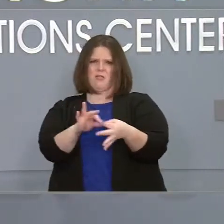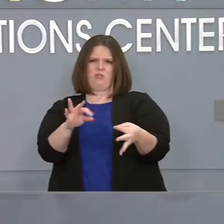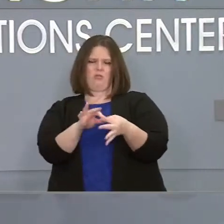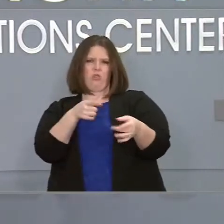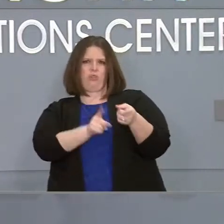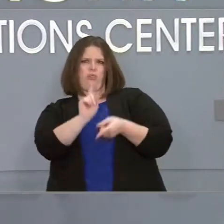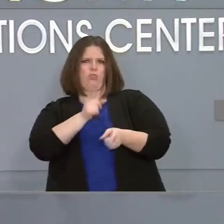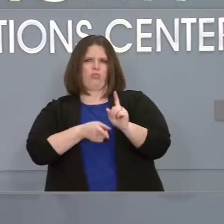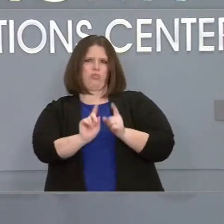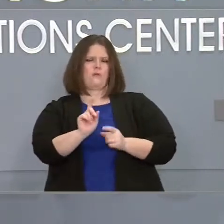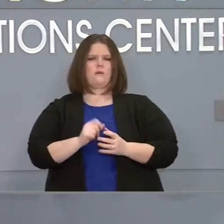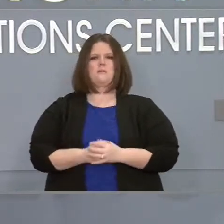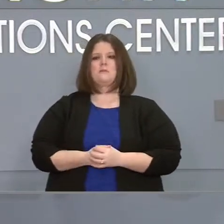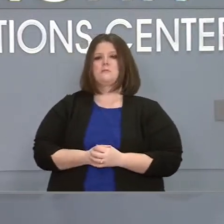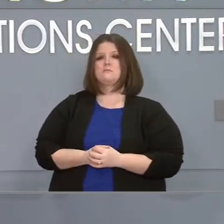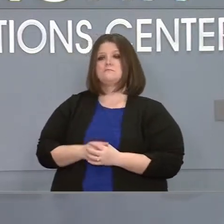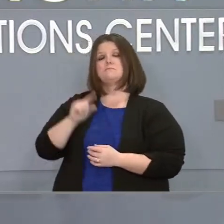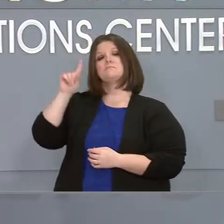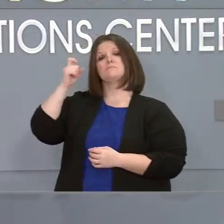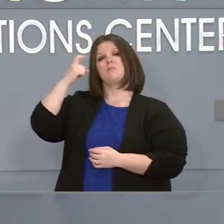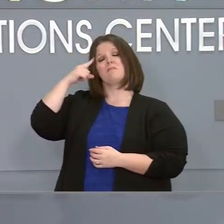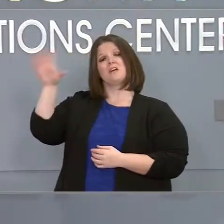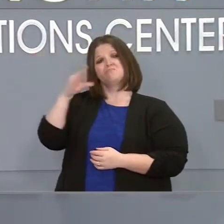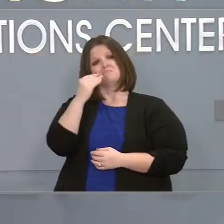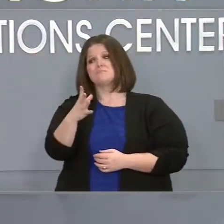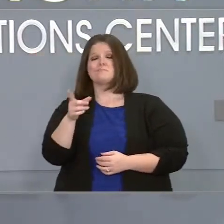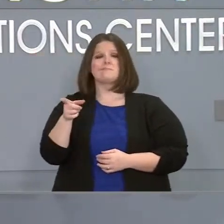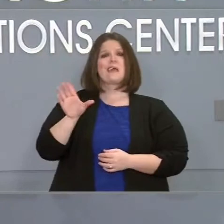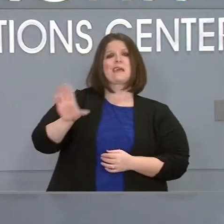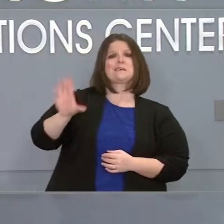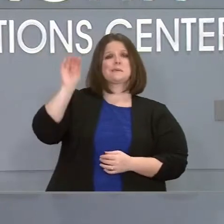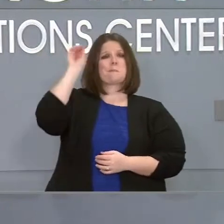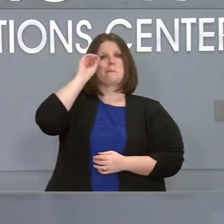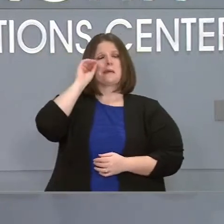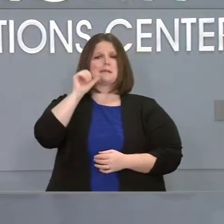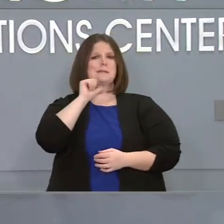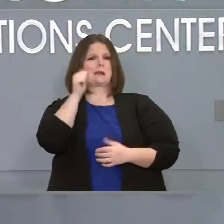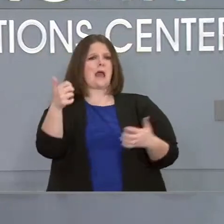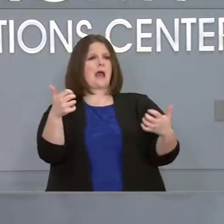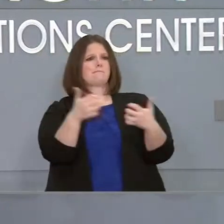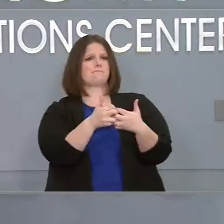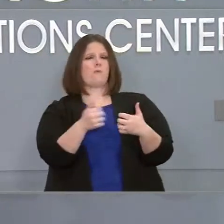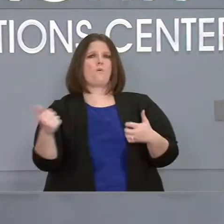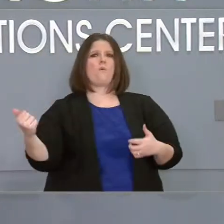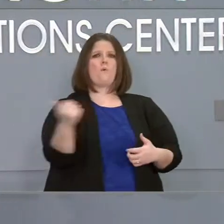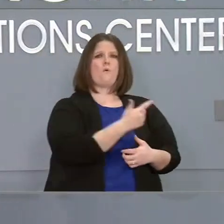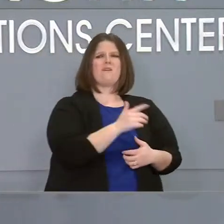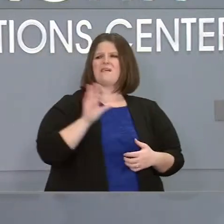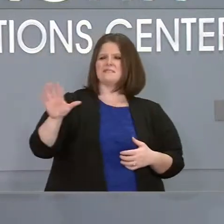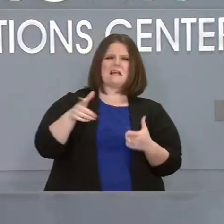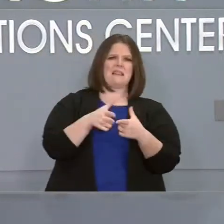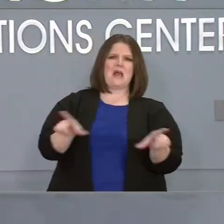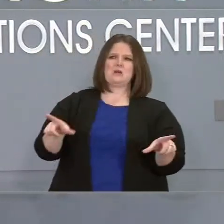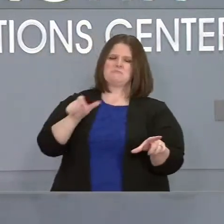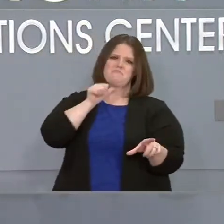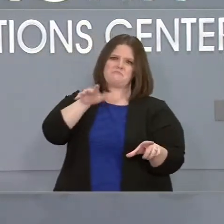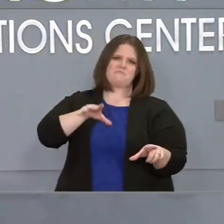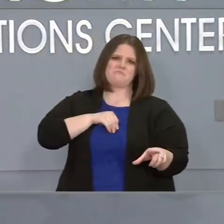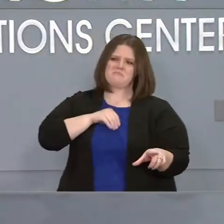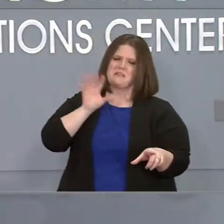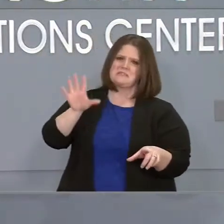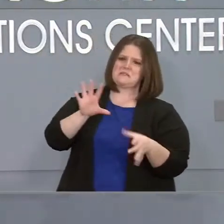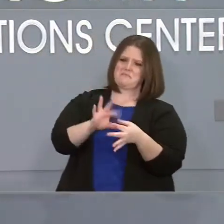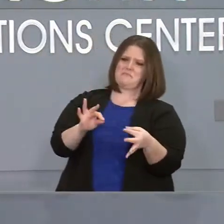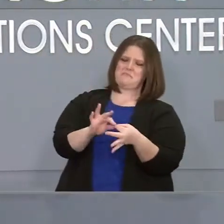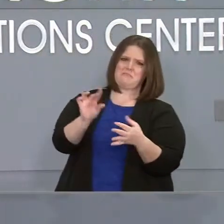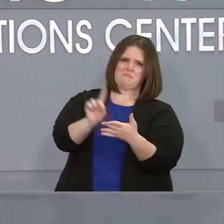He does not speak for North Carolinians. That hateful language does not